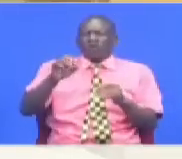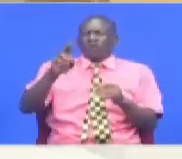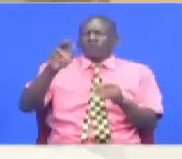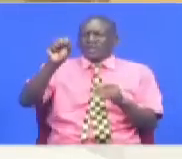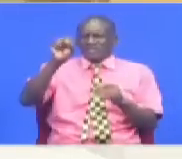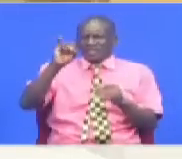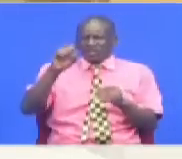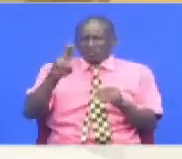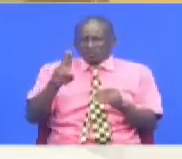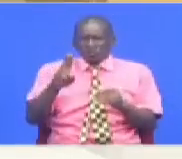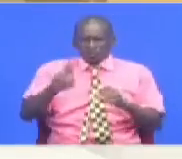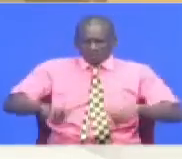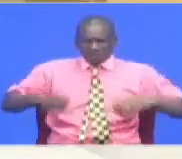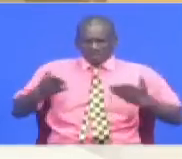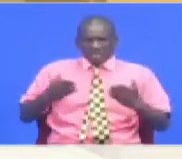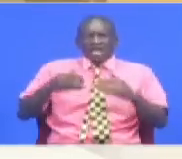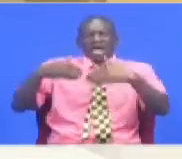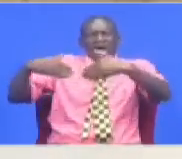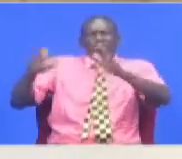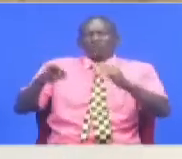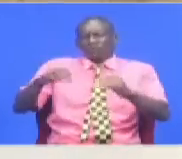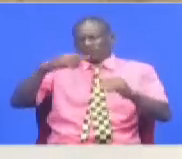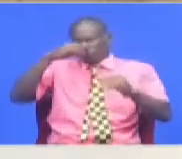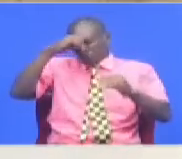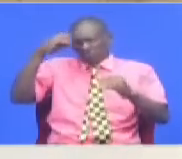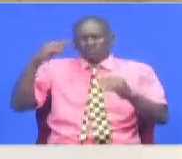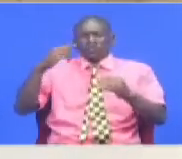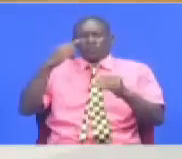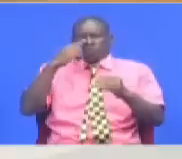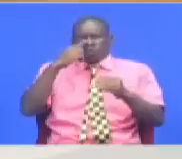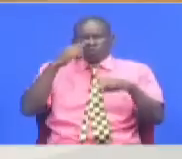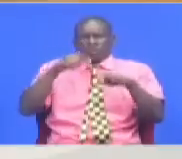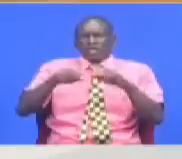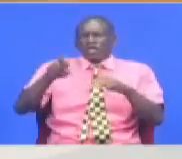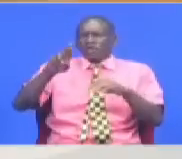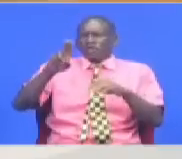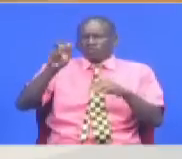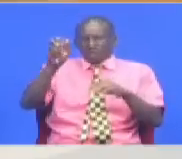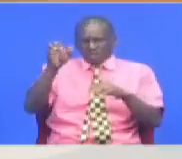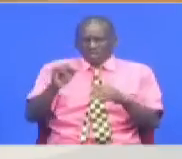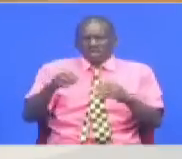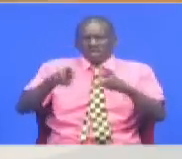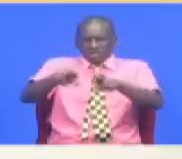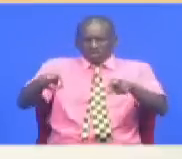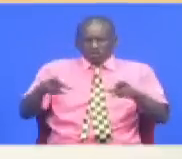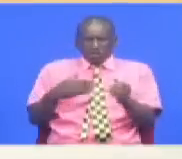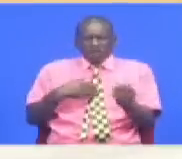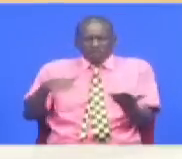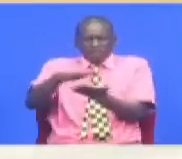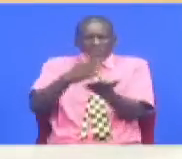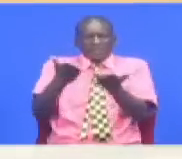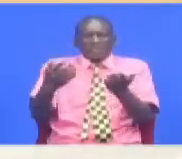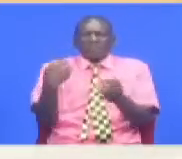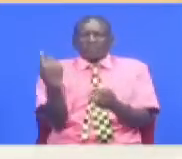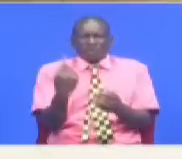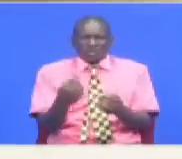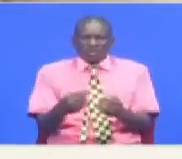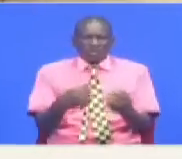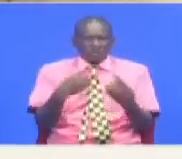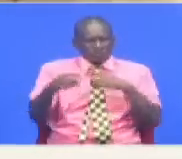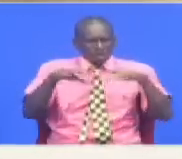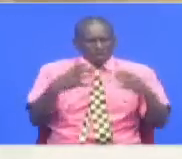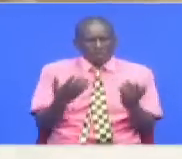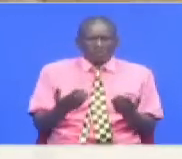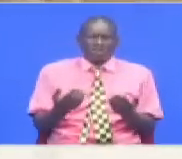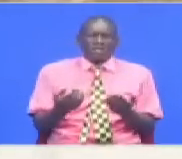away from his original home, not too far away in Acacia, Ruai. The room, littered with the basic necessities, tells of a man living by